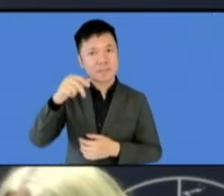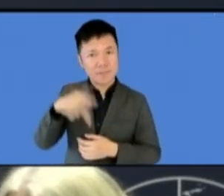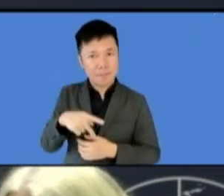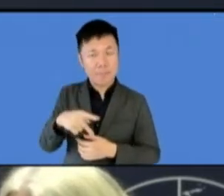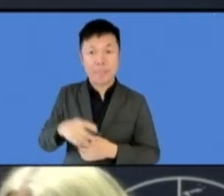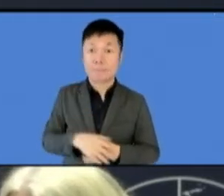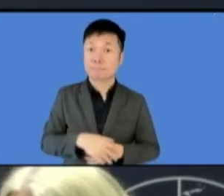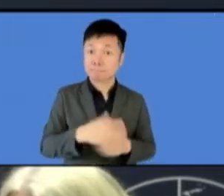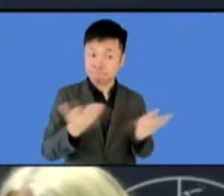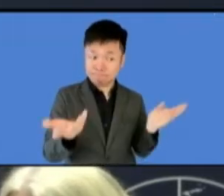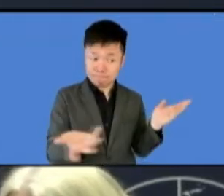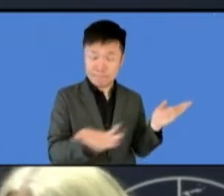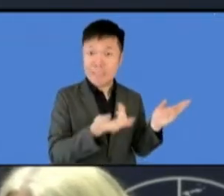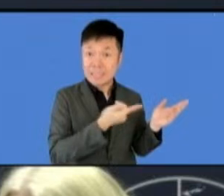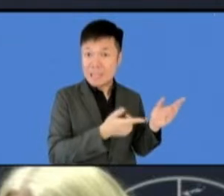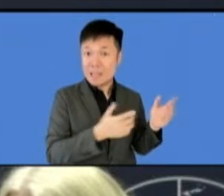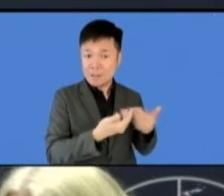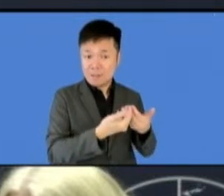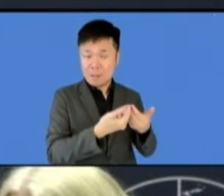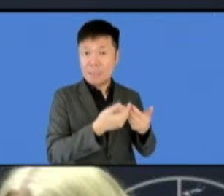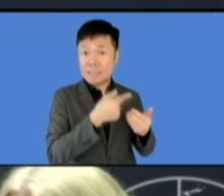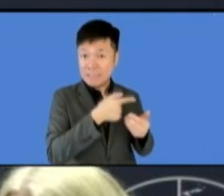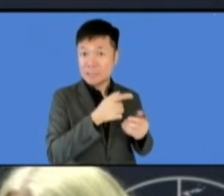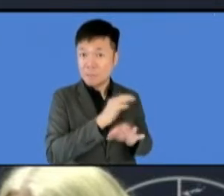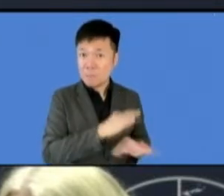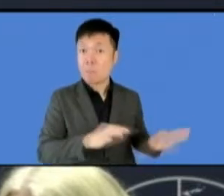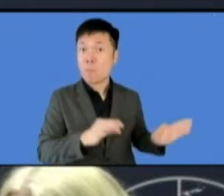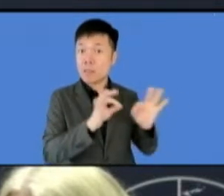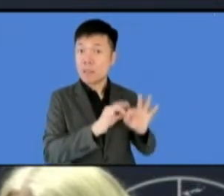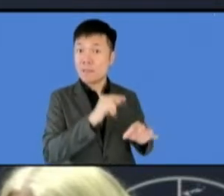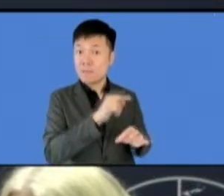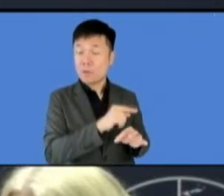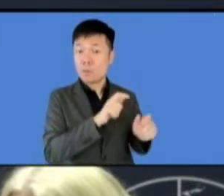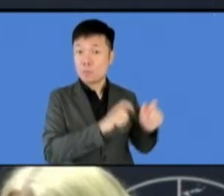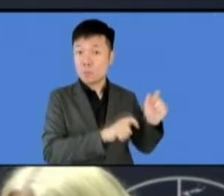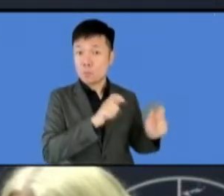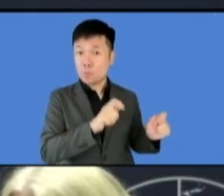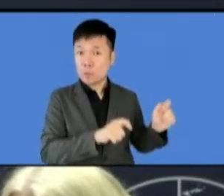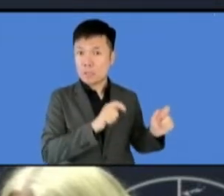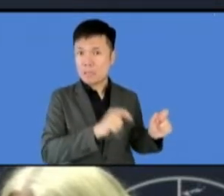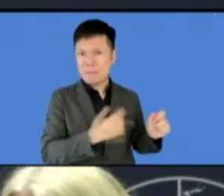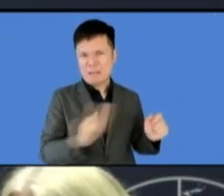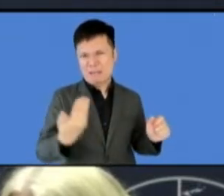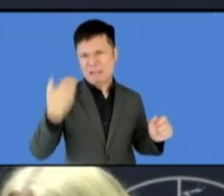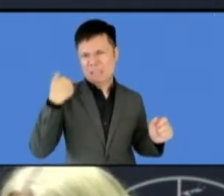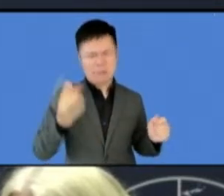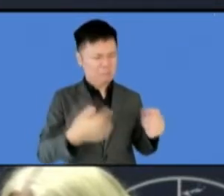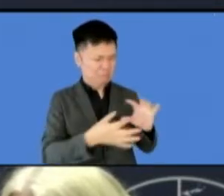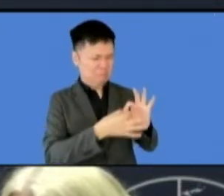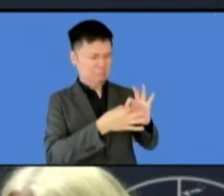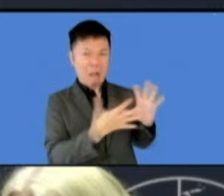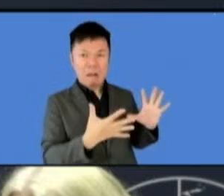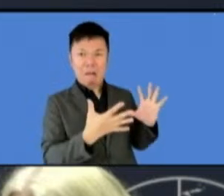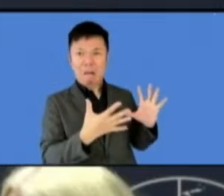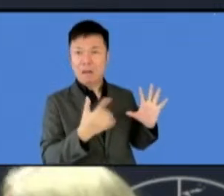these things are important because they give voice, perhaps, to a group that has been disenfranchised and perhaps devoiced for a very long time. You give